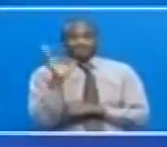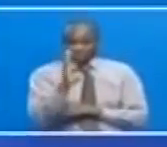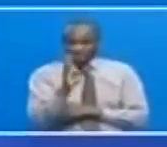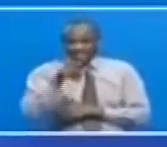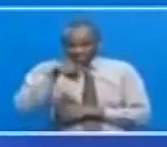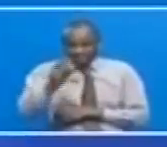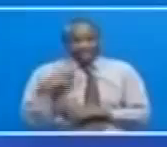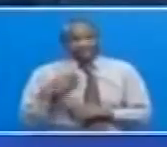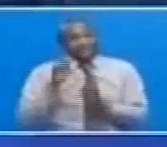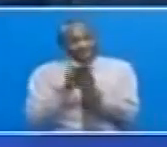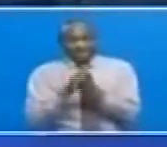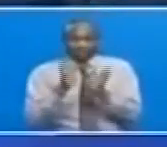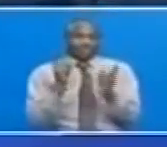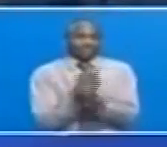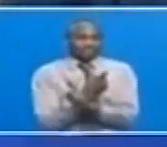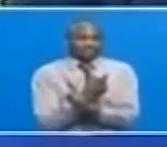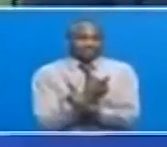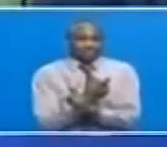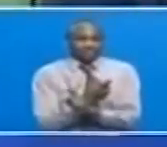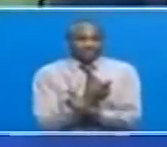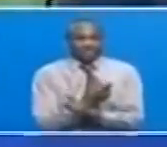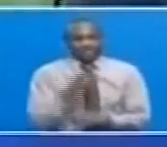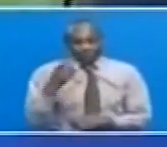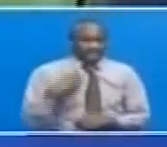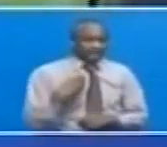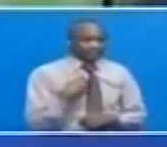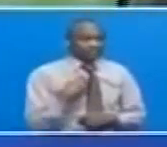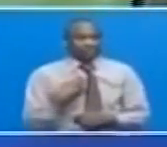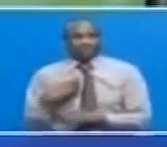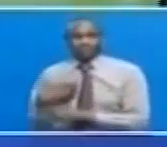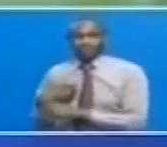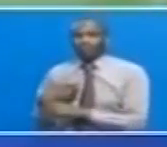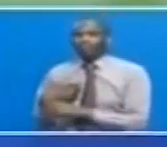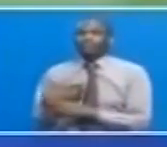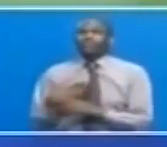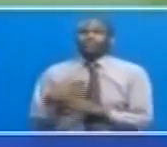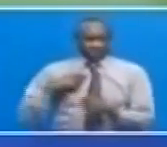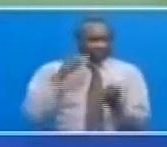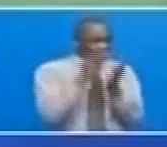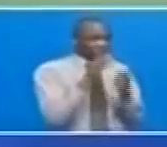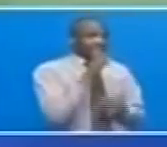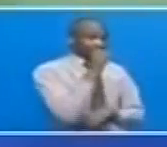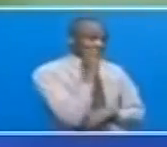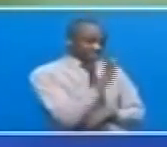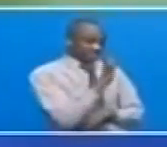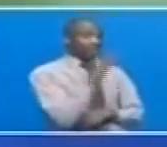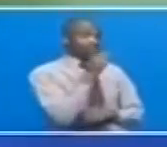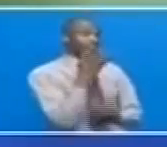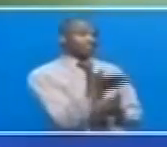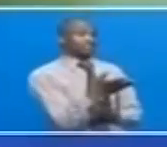alternative banking channels. We look at our own investment on SMEs, so entrepreneurs coming to be able to bank with us and run their